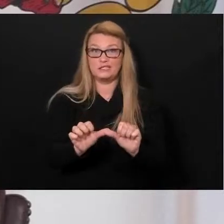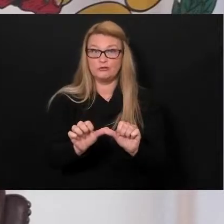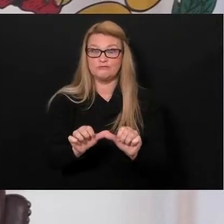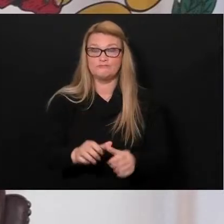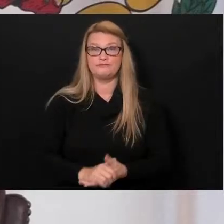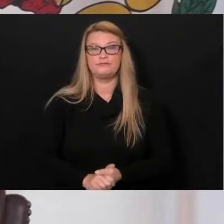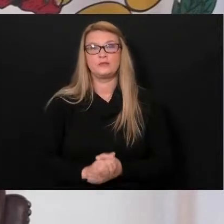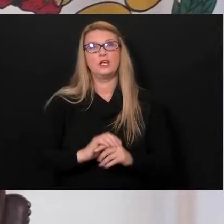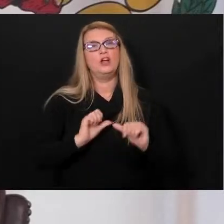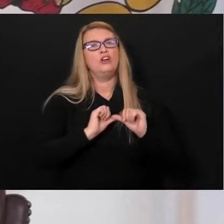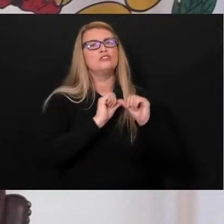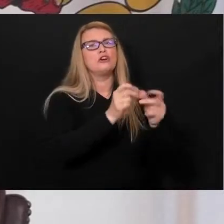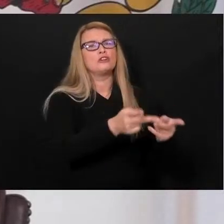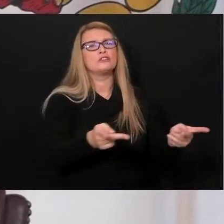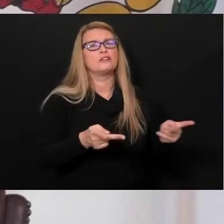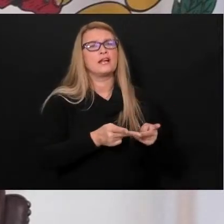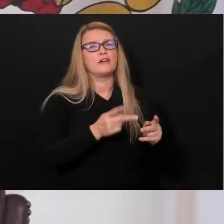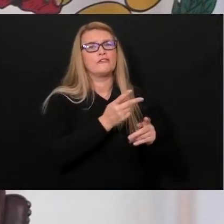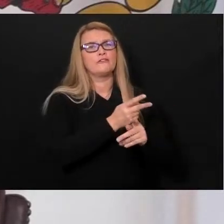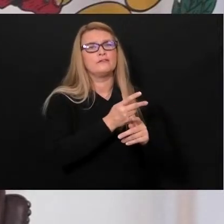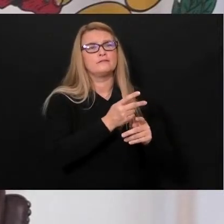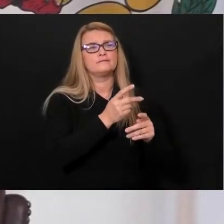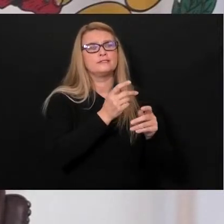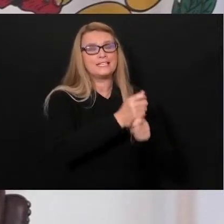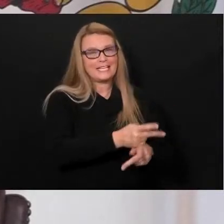as our long-term care facilities, there have been